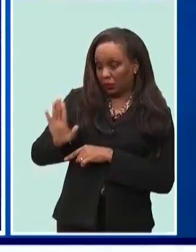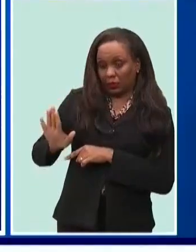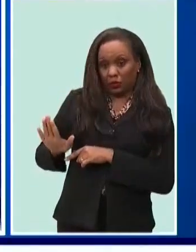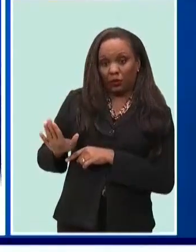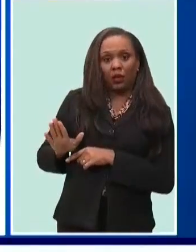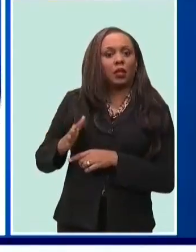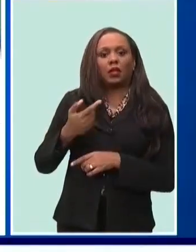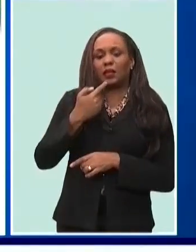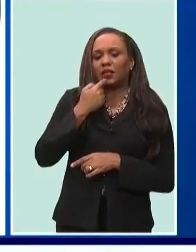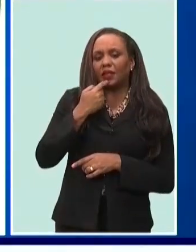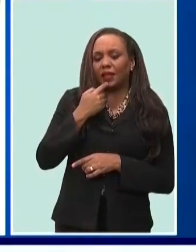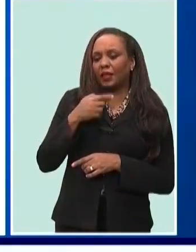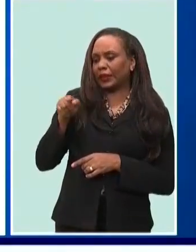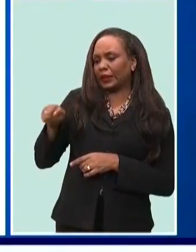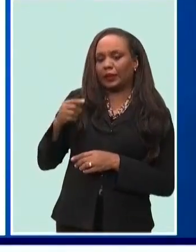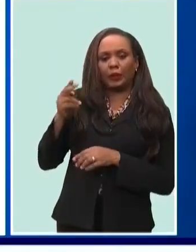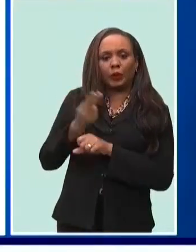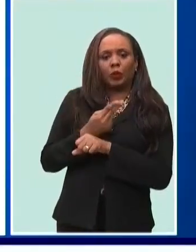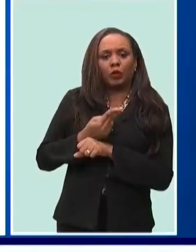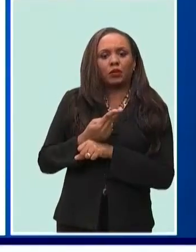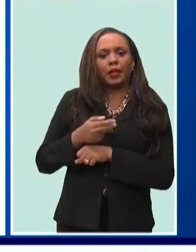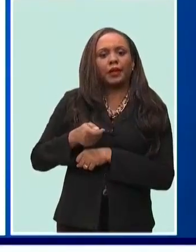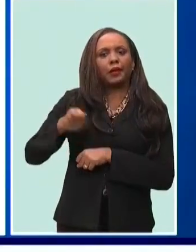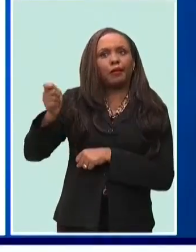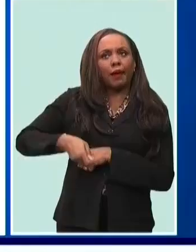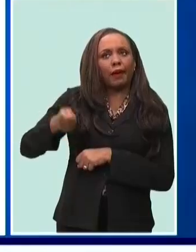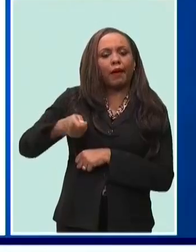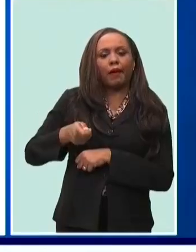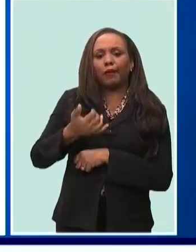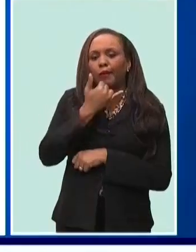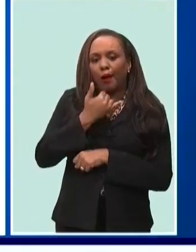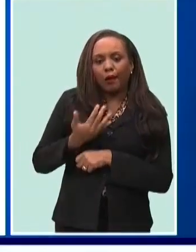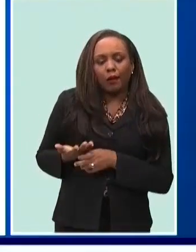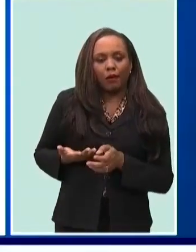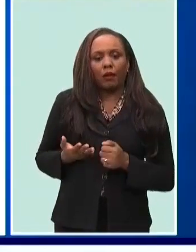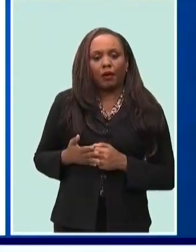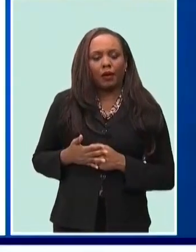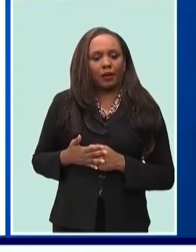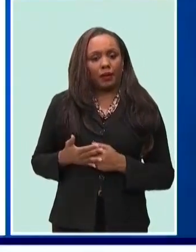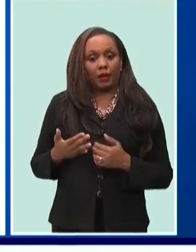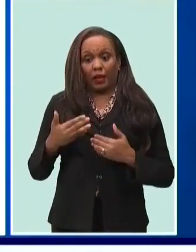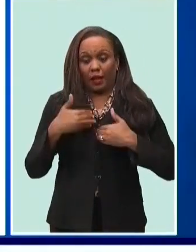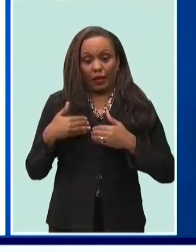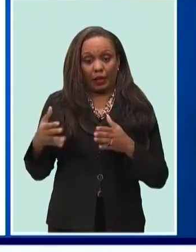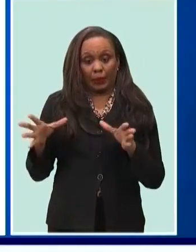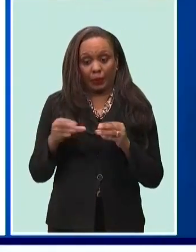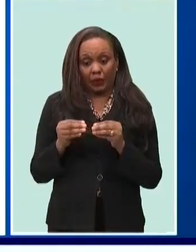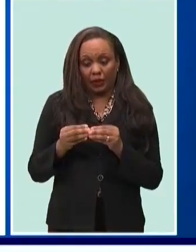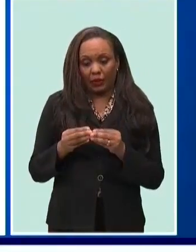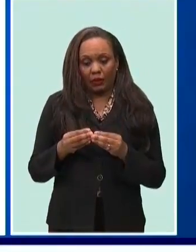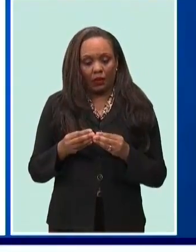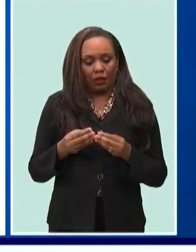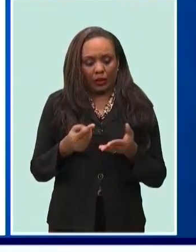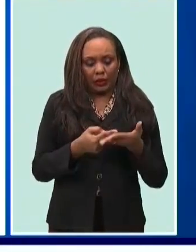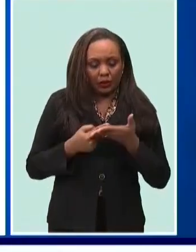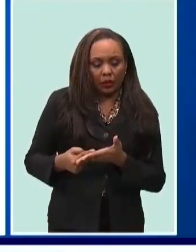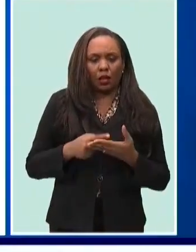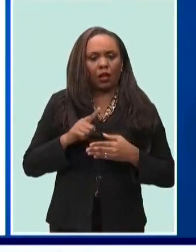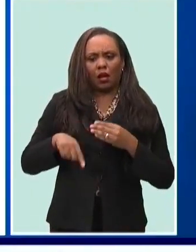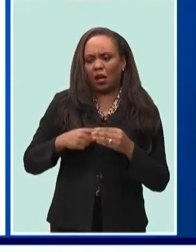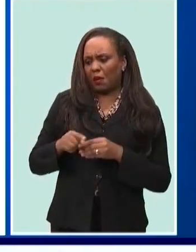card use brought to the council, and that at a special meeting there was discussion about many credit card purchases made by